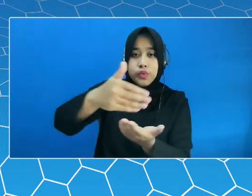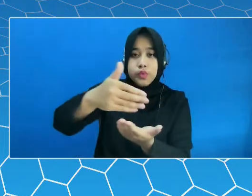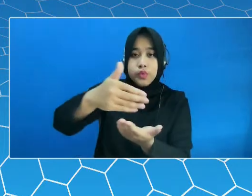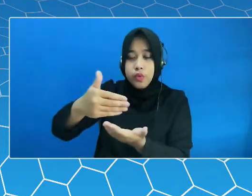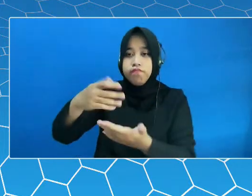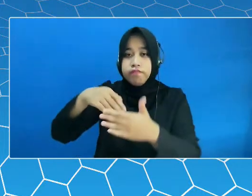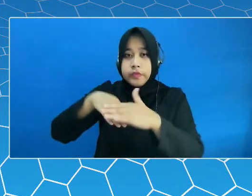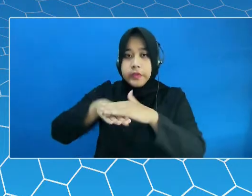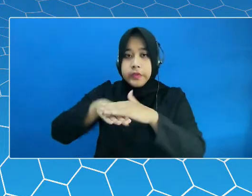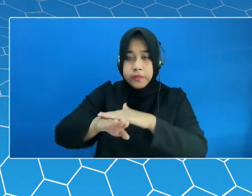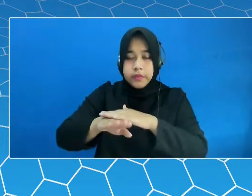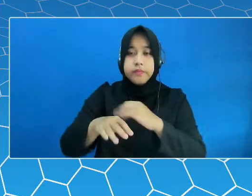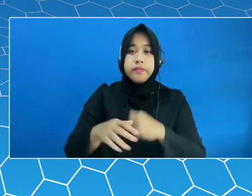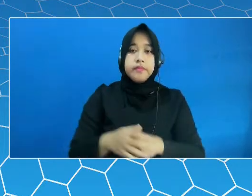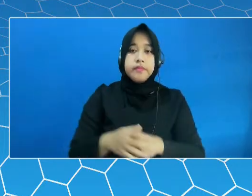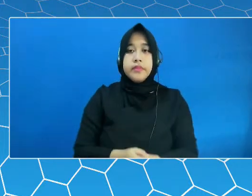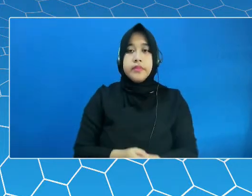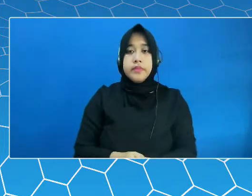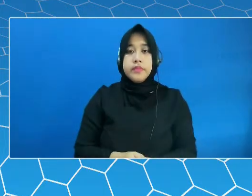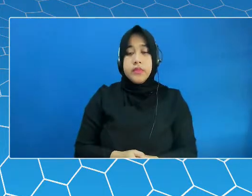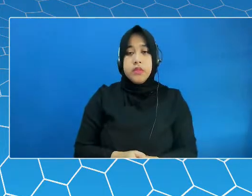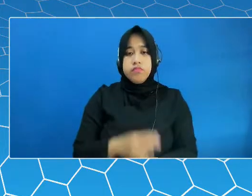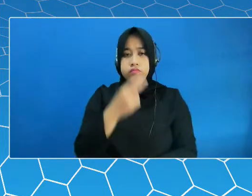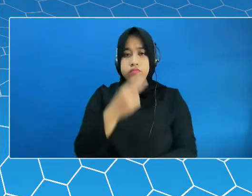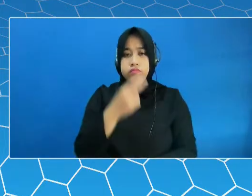their dashboard. Next slide, please.